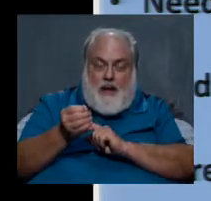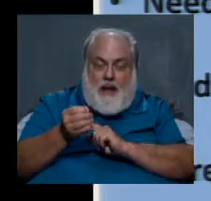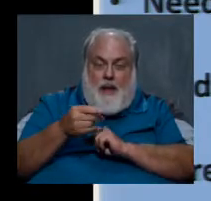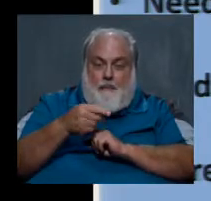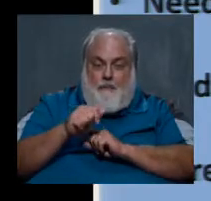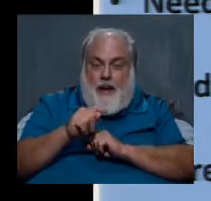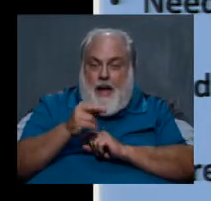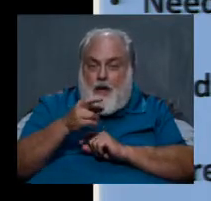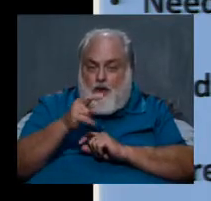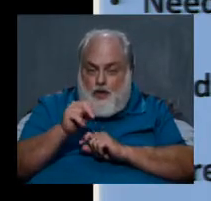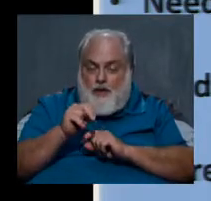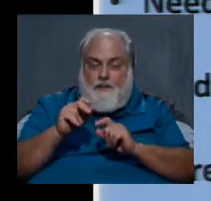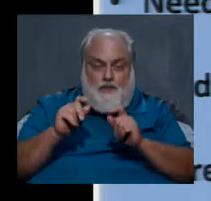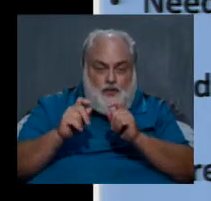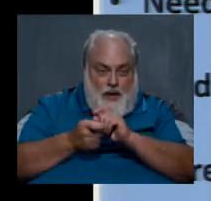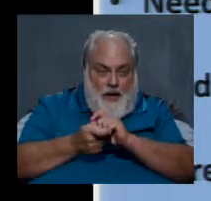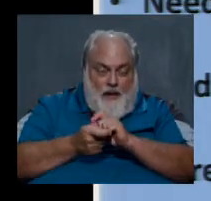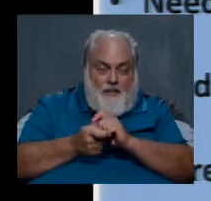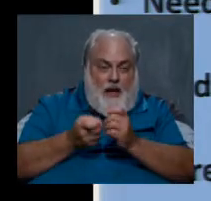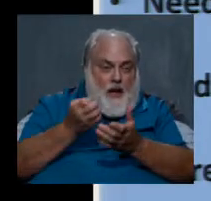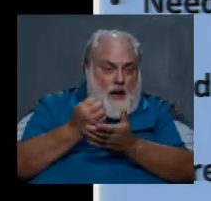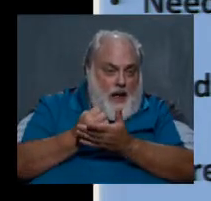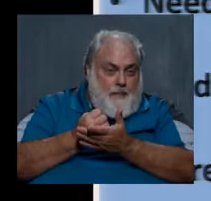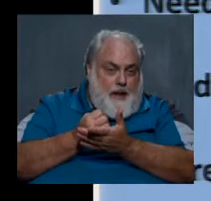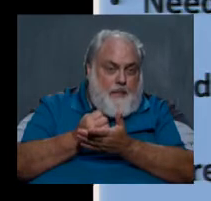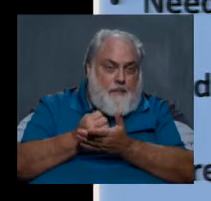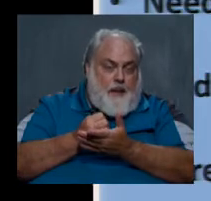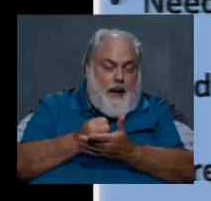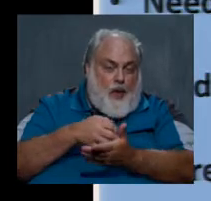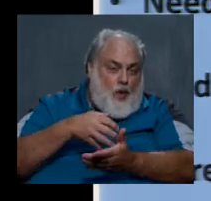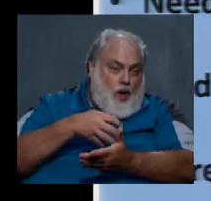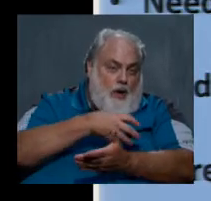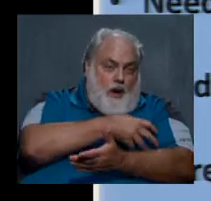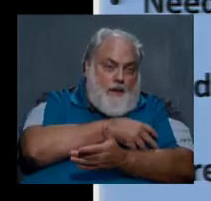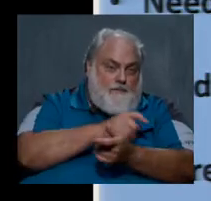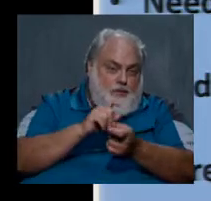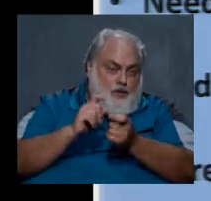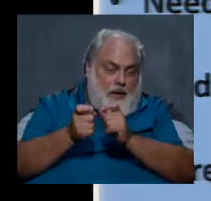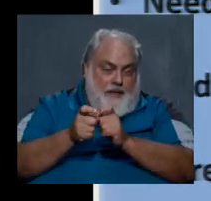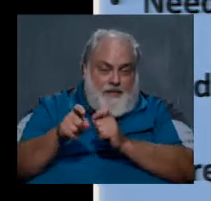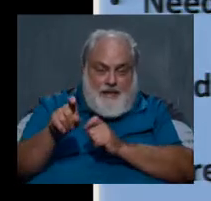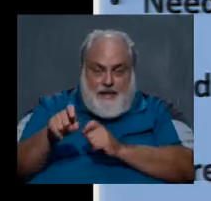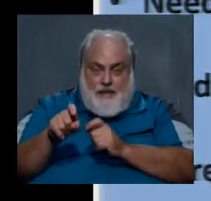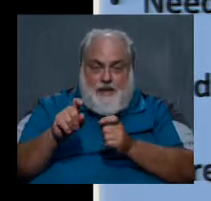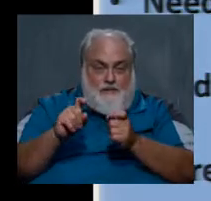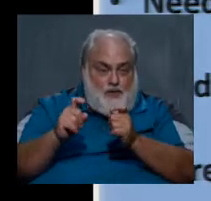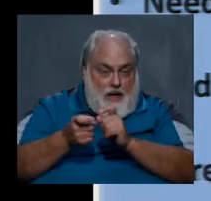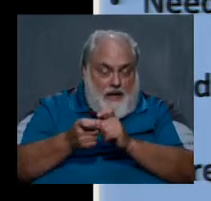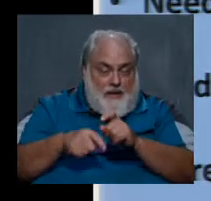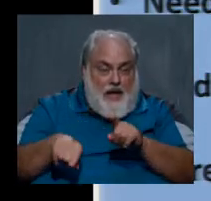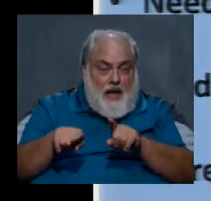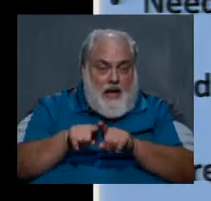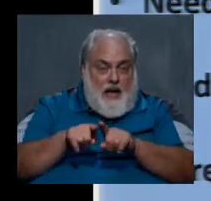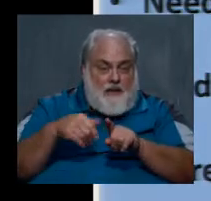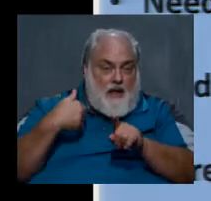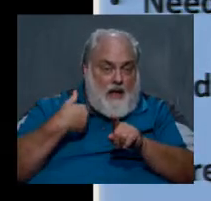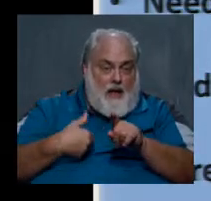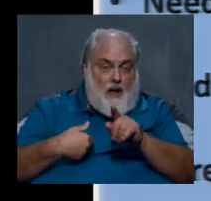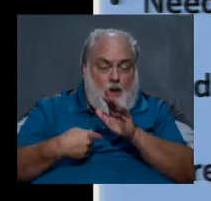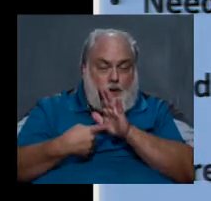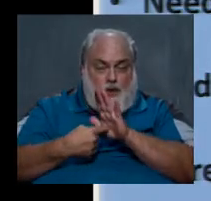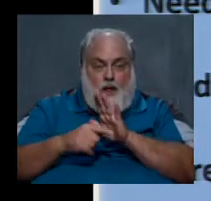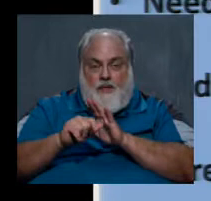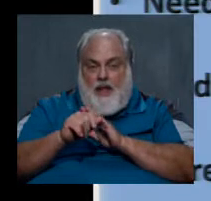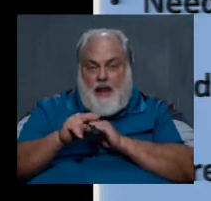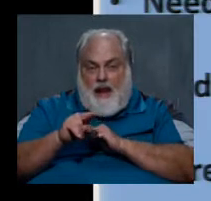Patterns have changed, economic forces have changed, the needs of our residents have changed. As I will show, land use norms